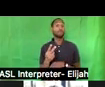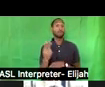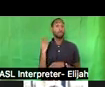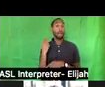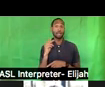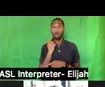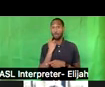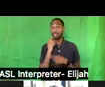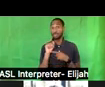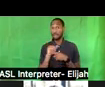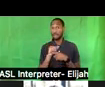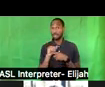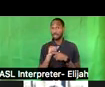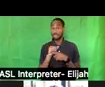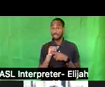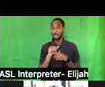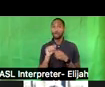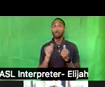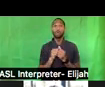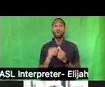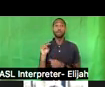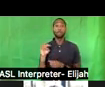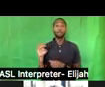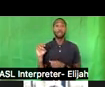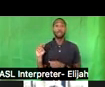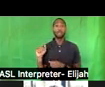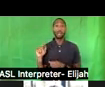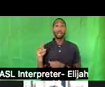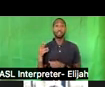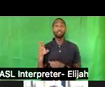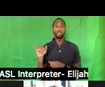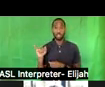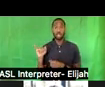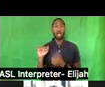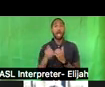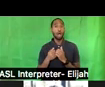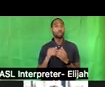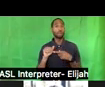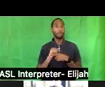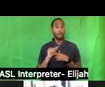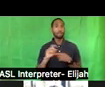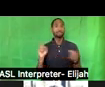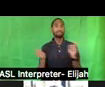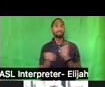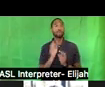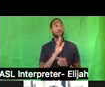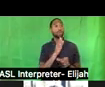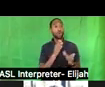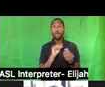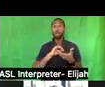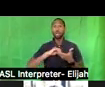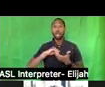just all did with Meenadchi, how could this practice begin to transform your ways of collaborating